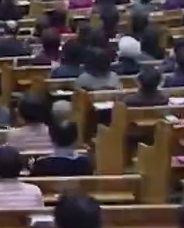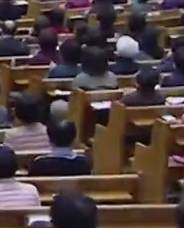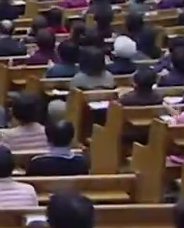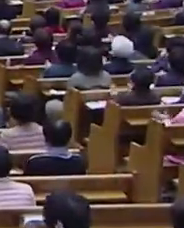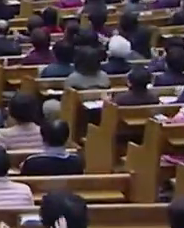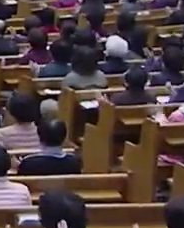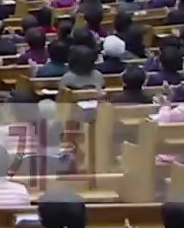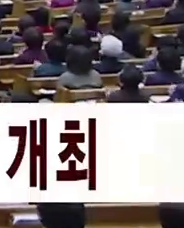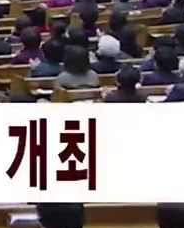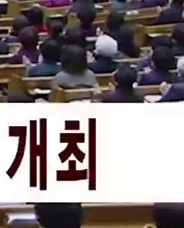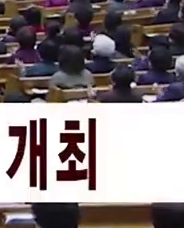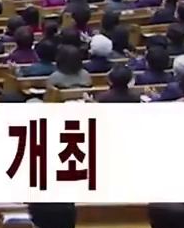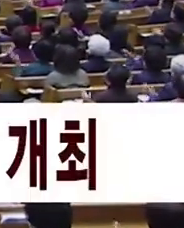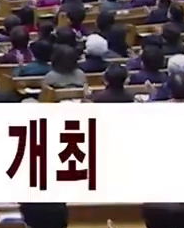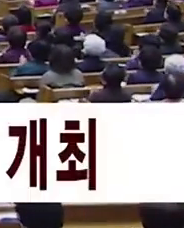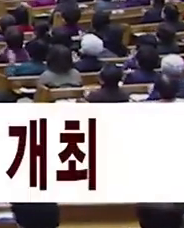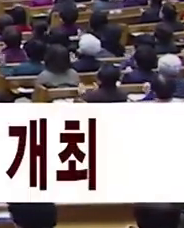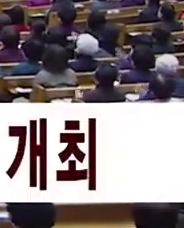tradition